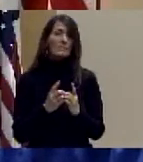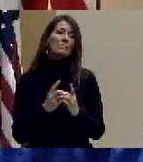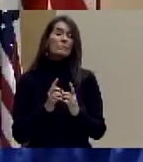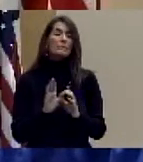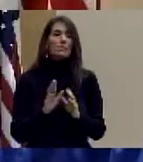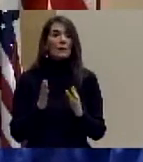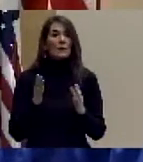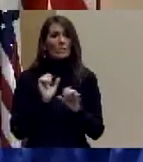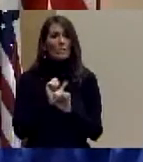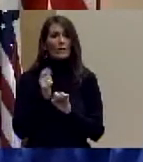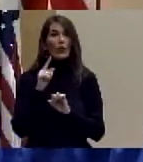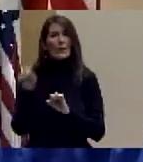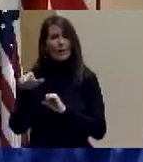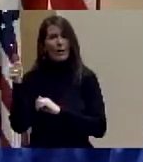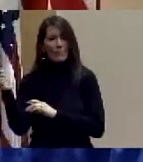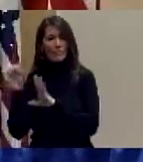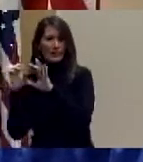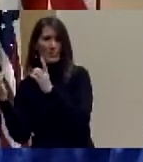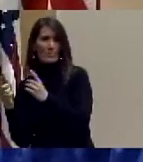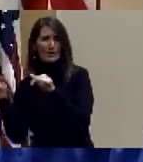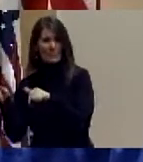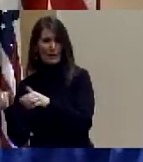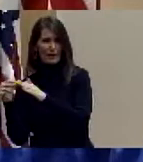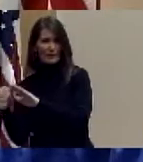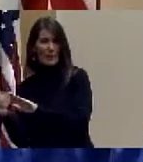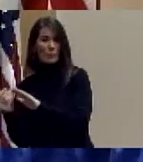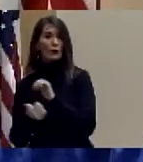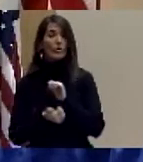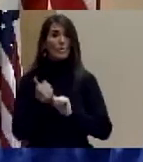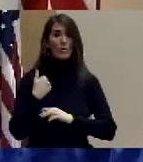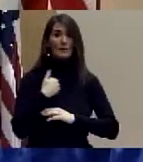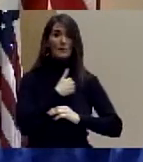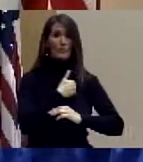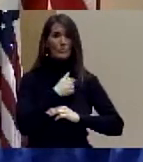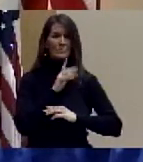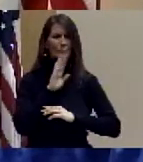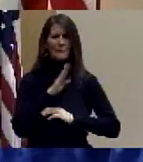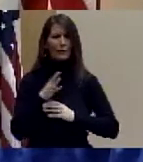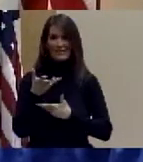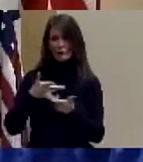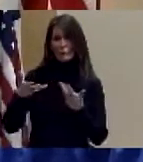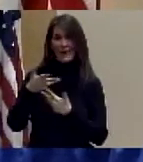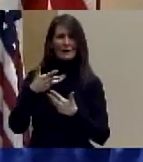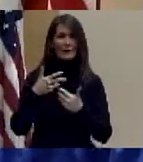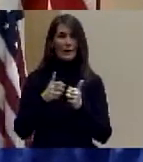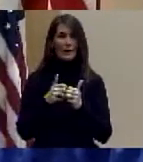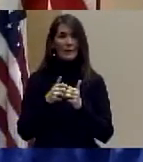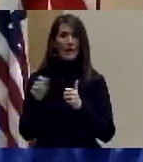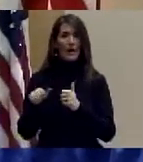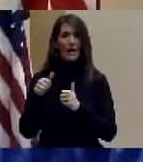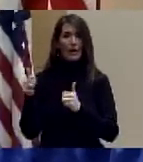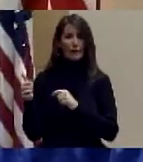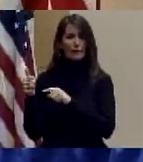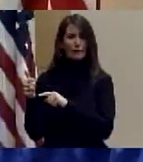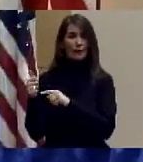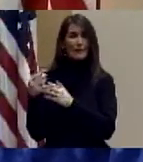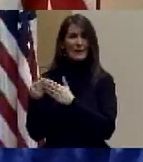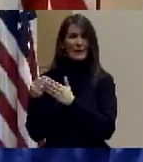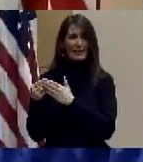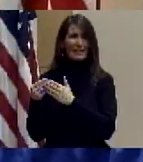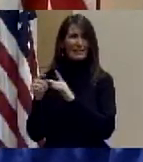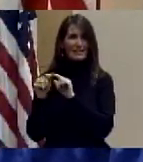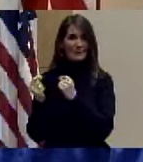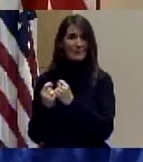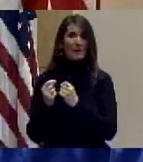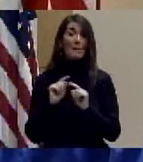the other departments in the town, and therefore most members of the community never interact with the outstanding members of our finance team.